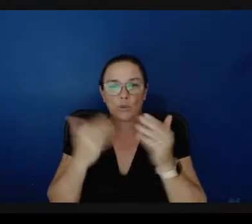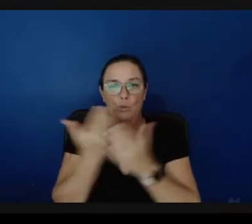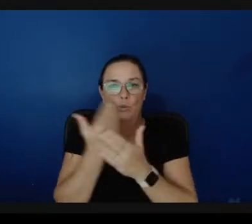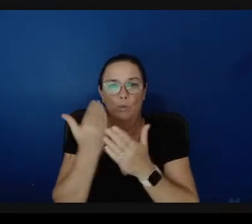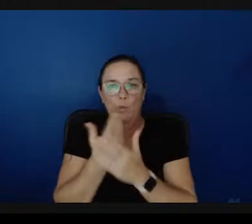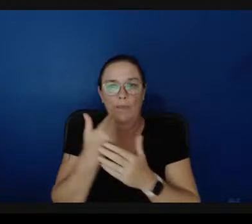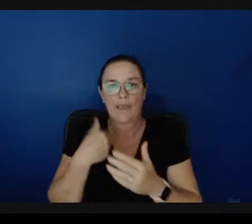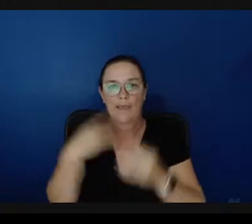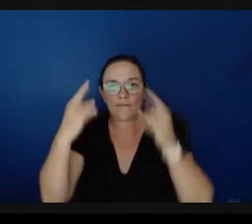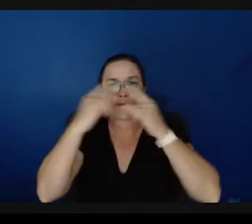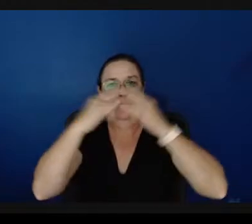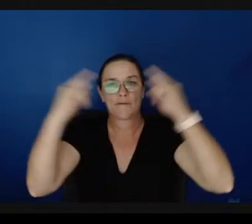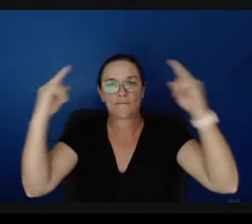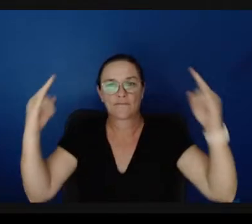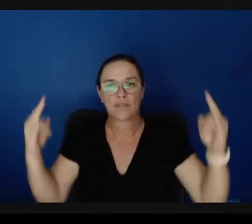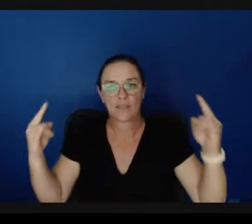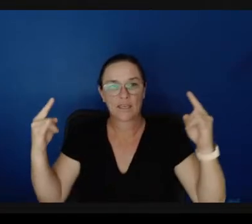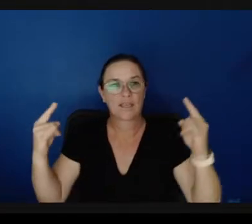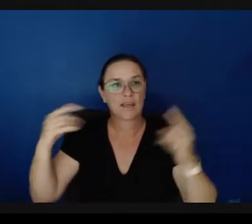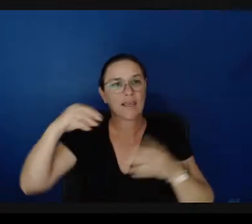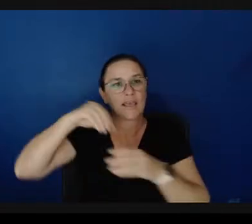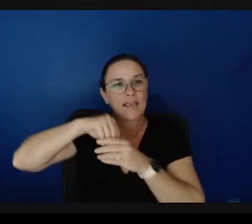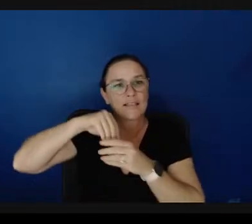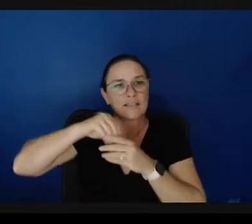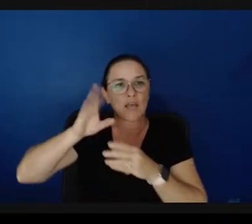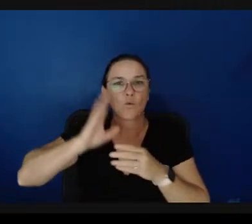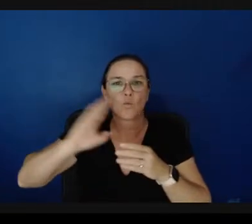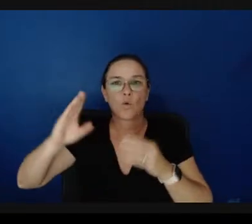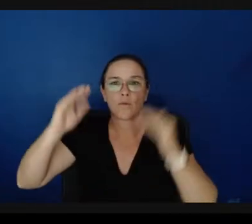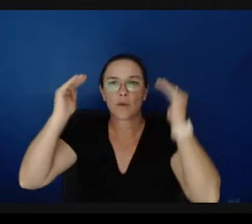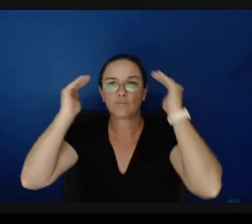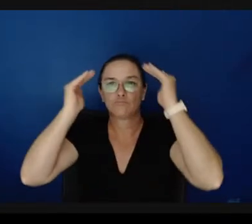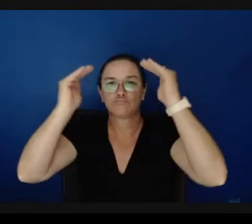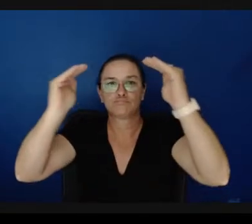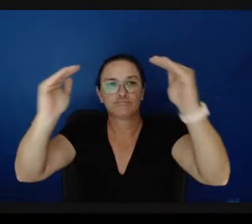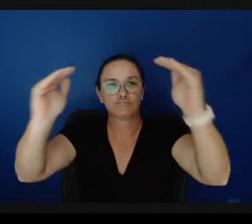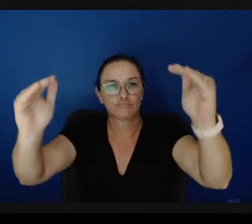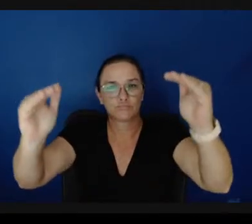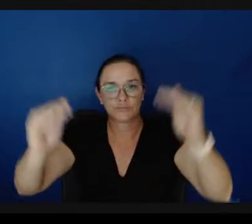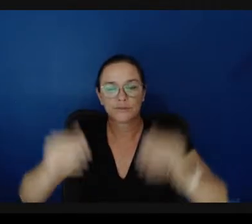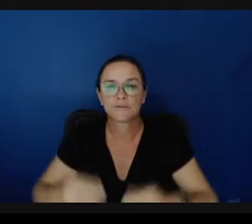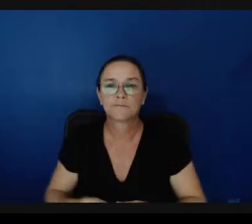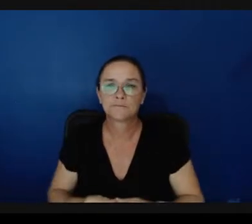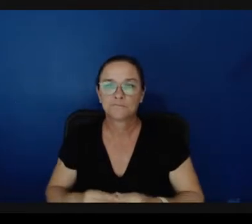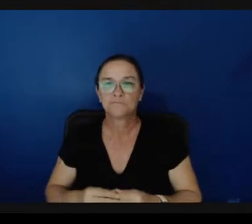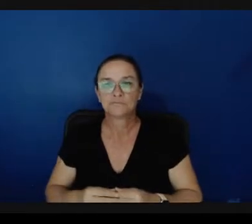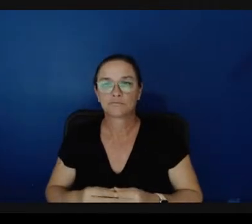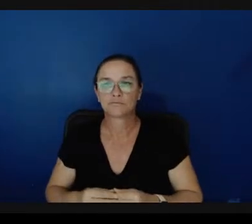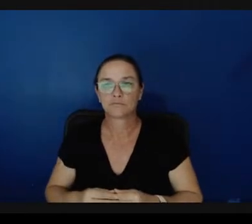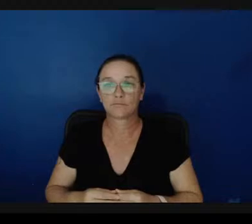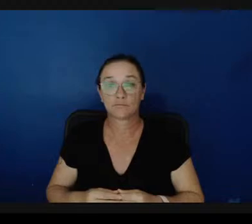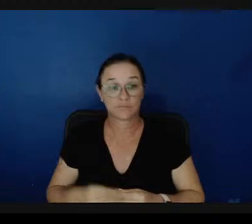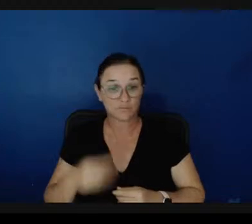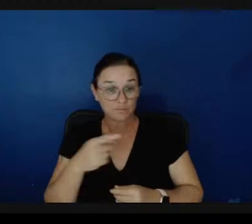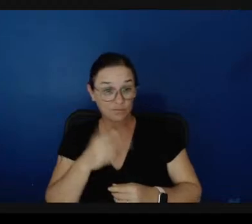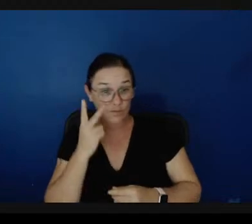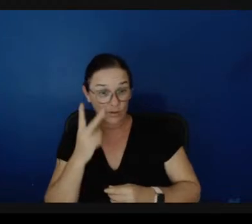pavilion, the inside of it's all going to be covered and open. It's kind of nice. Dane, have you seen this?